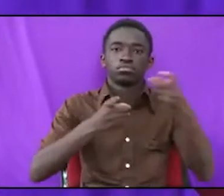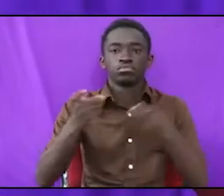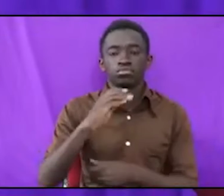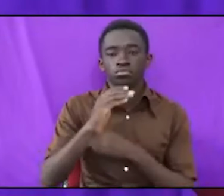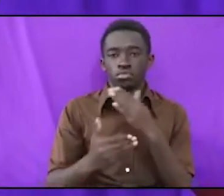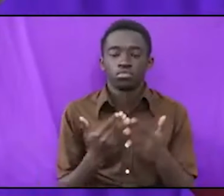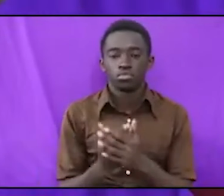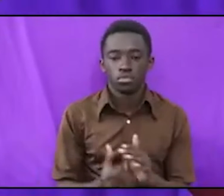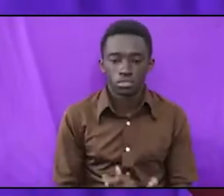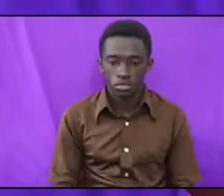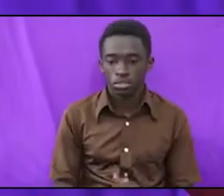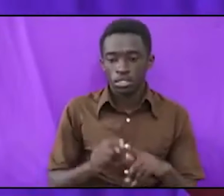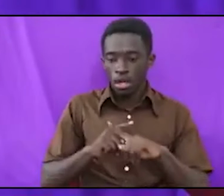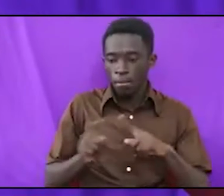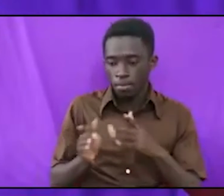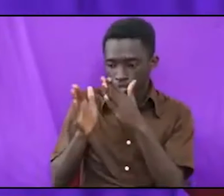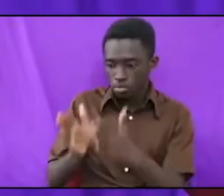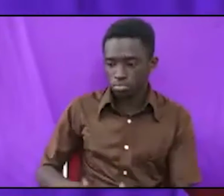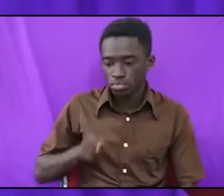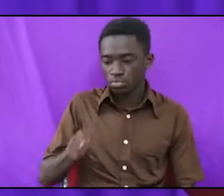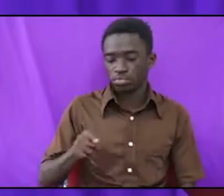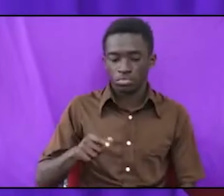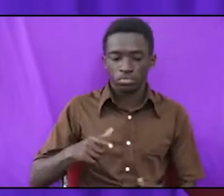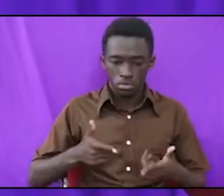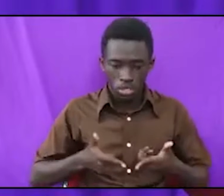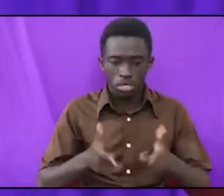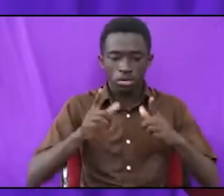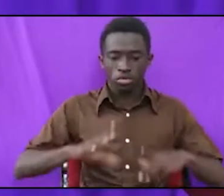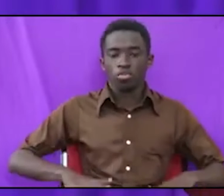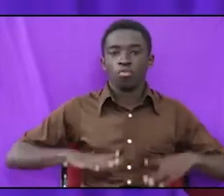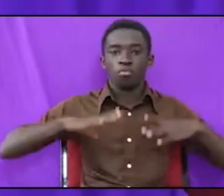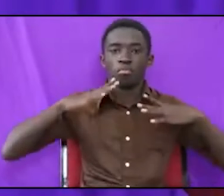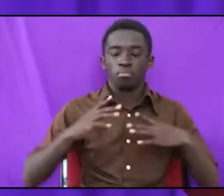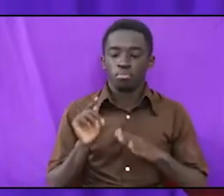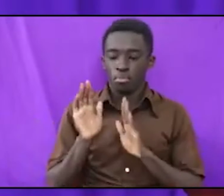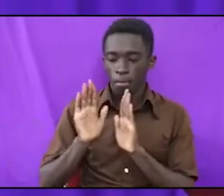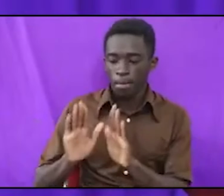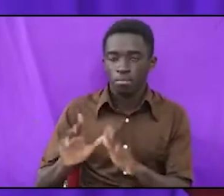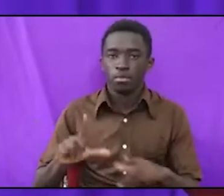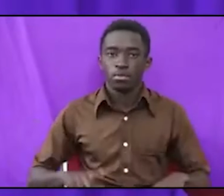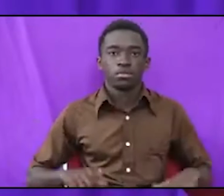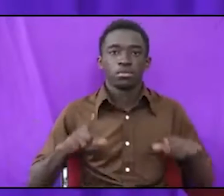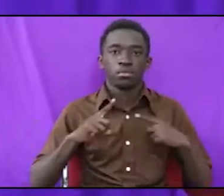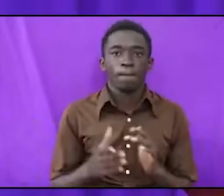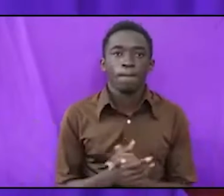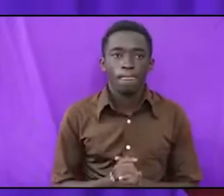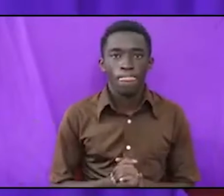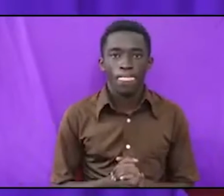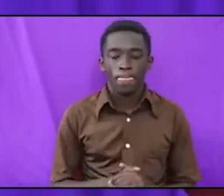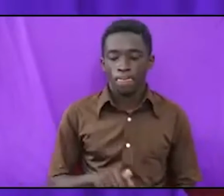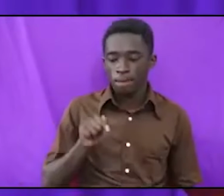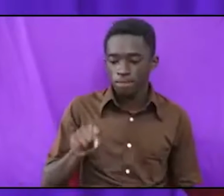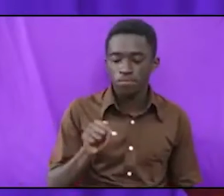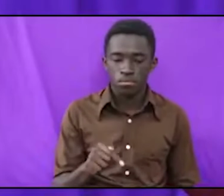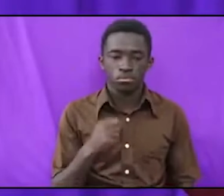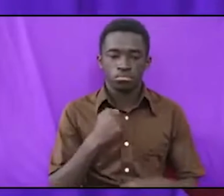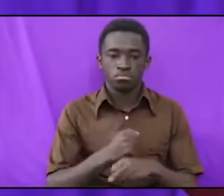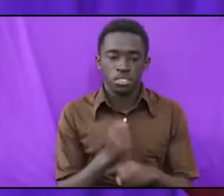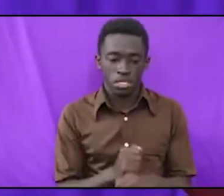But you allowed pride to come into your life. And in paraphrasing, you've taken the place of